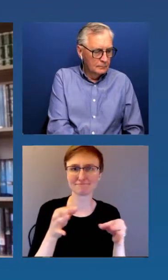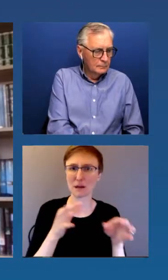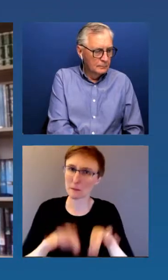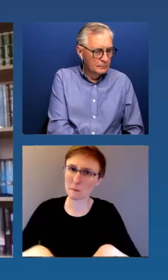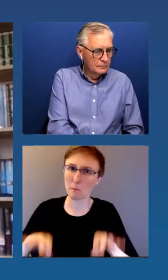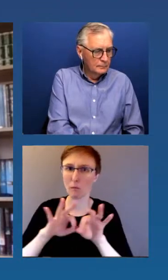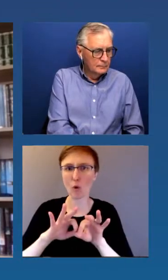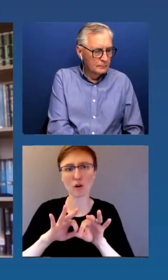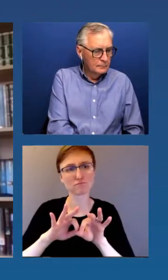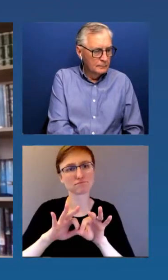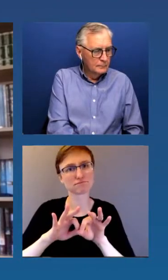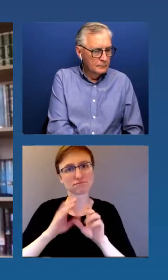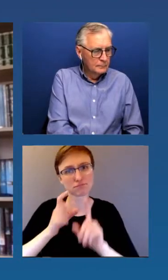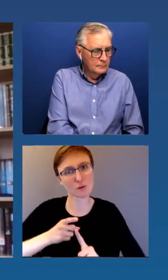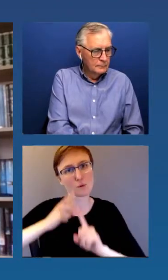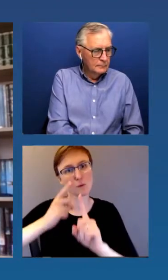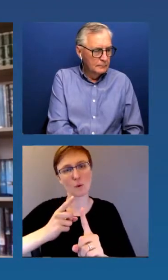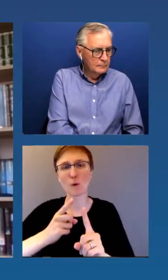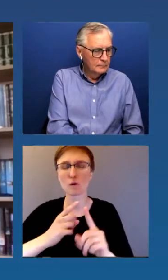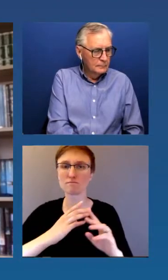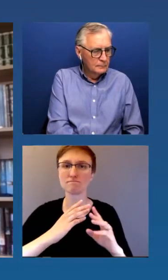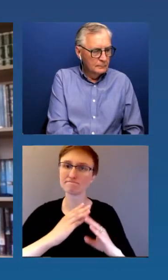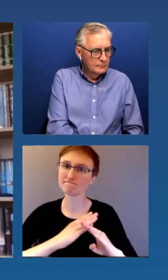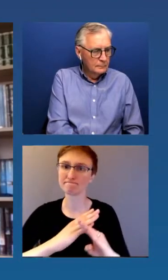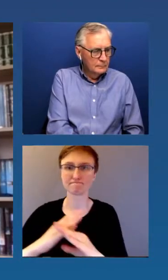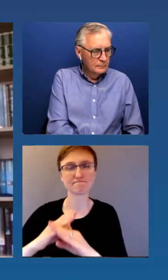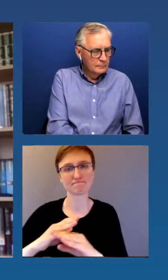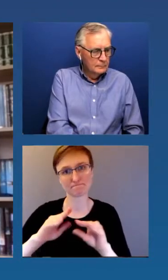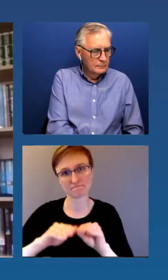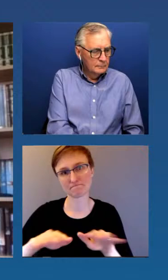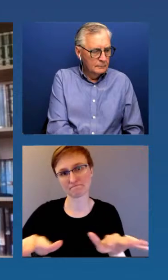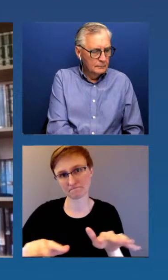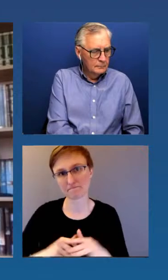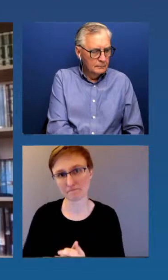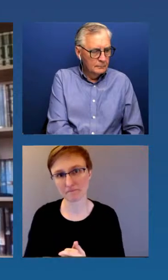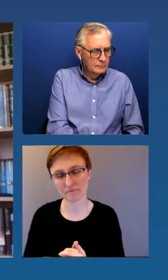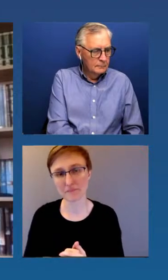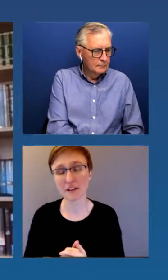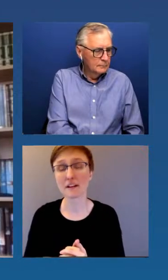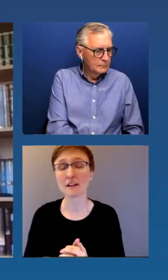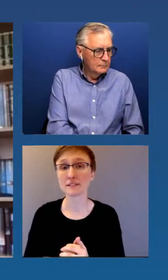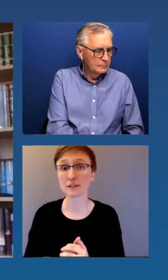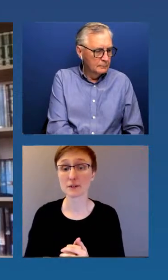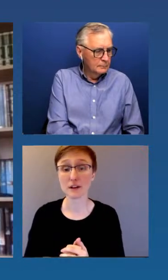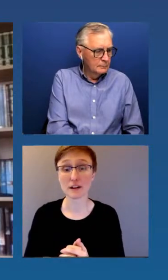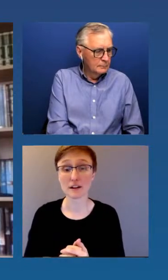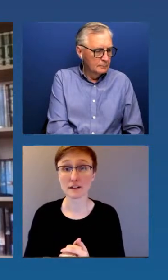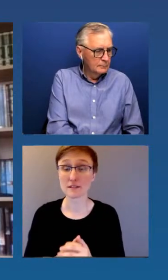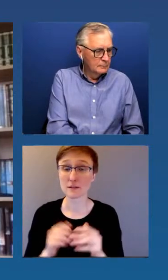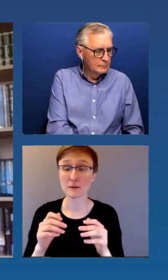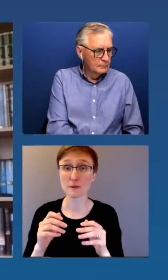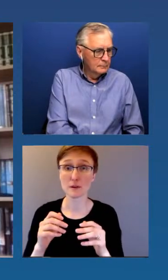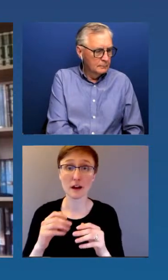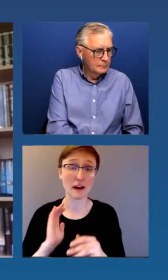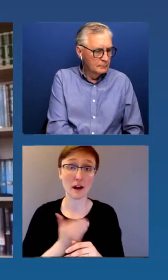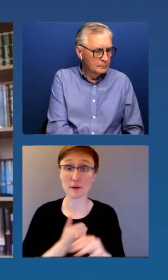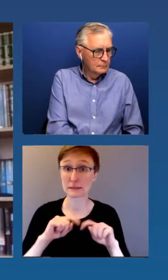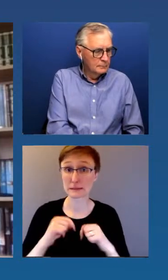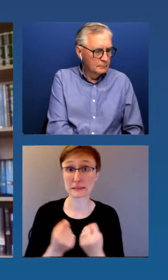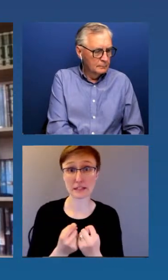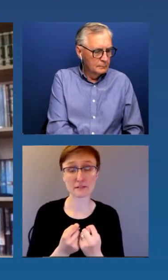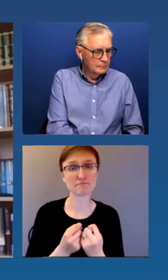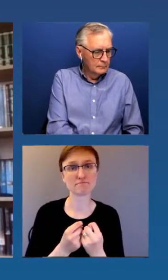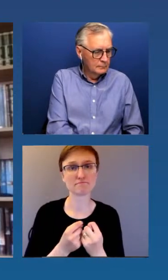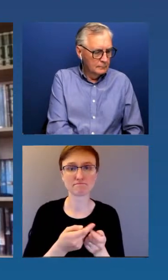immunity. And in parallel with neighborhood outreach and information sharing, our engagement team co-chairs a committee of practice consisting